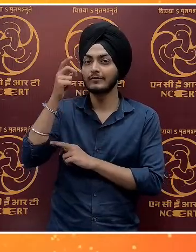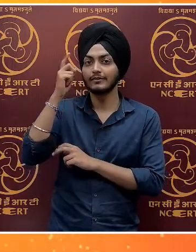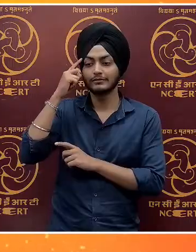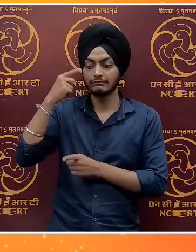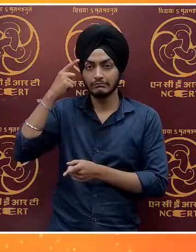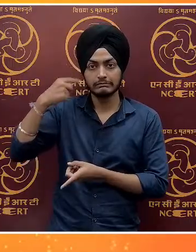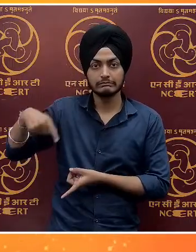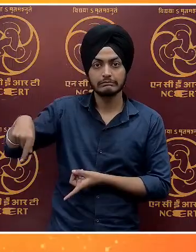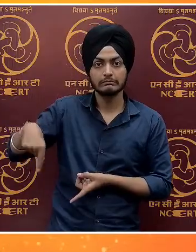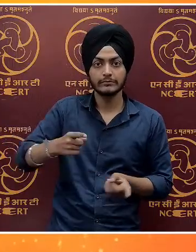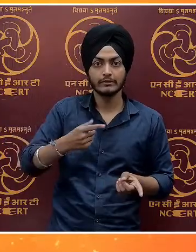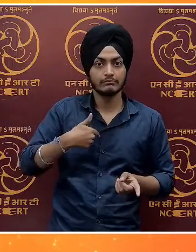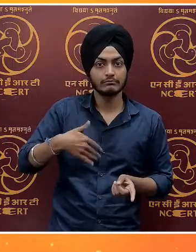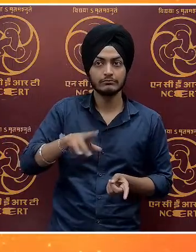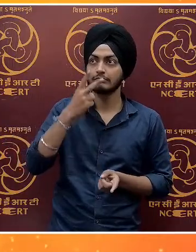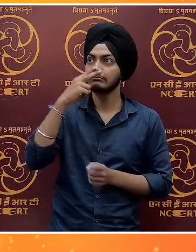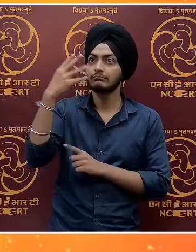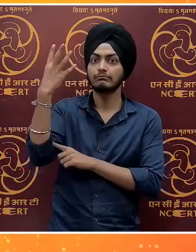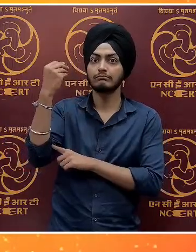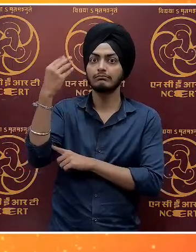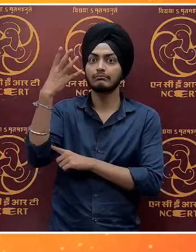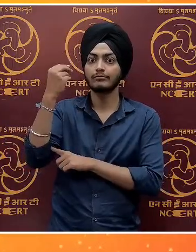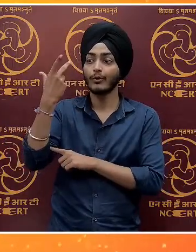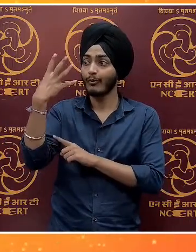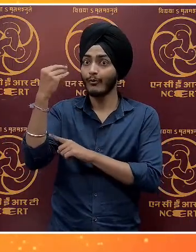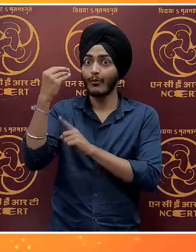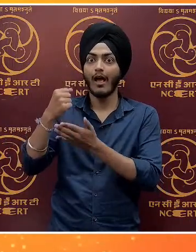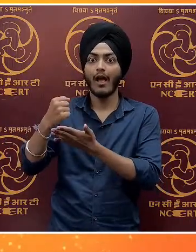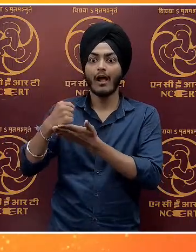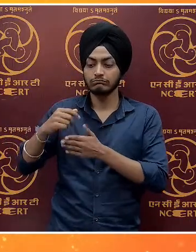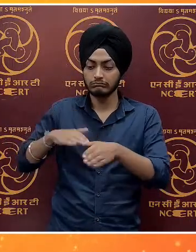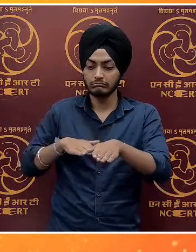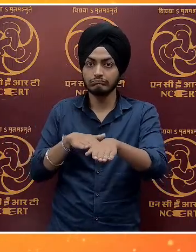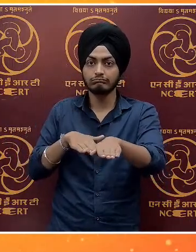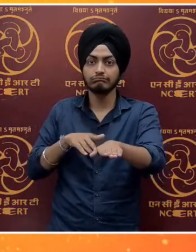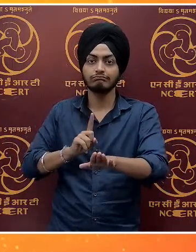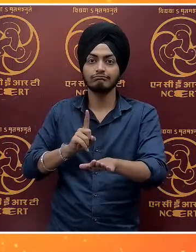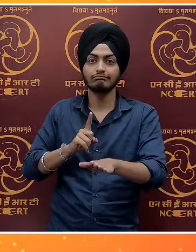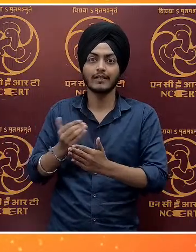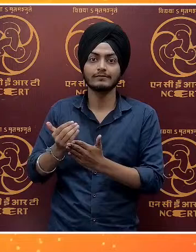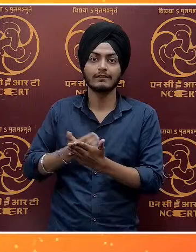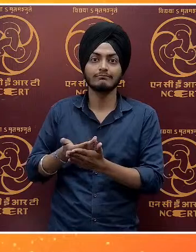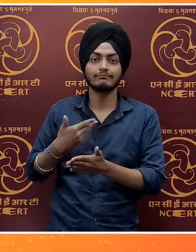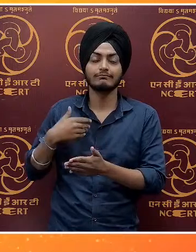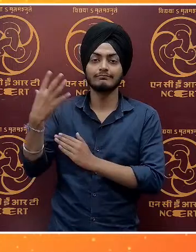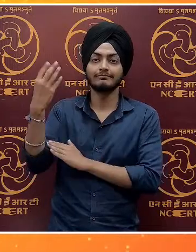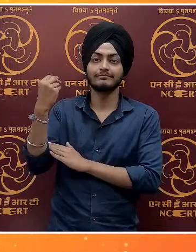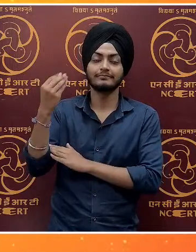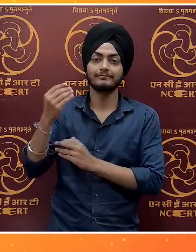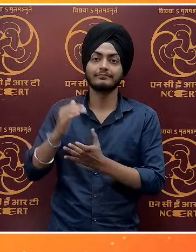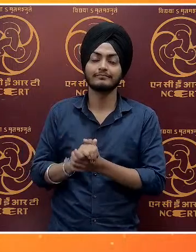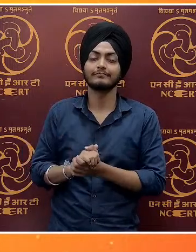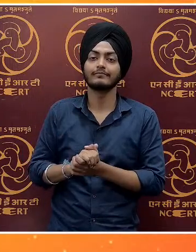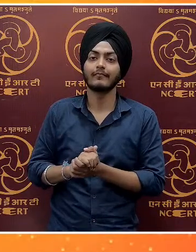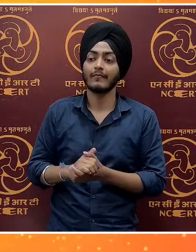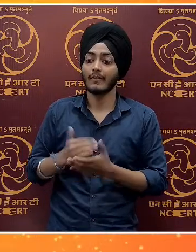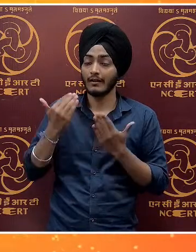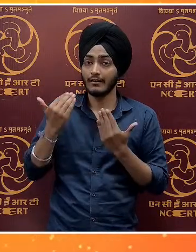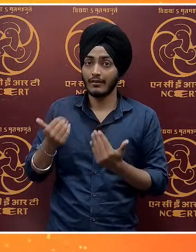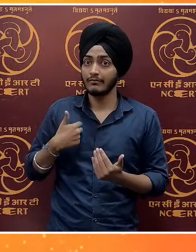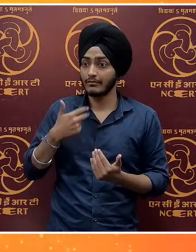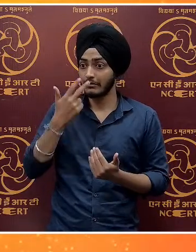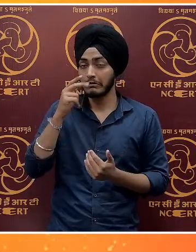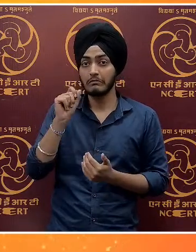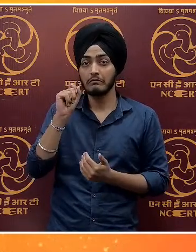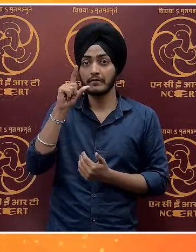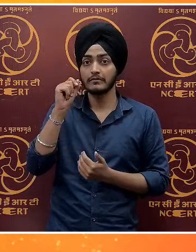the road to control the traffic. Basically, it is found in these sequence only.